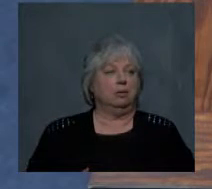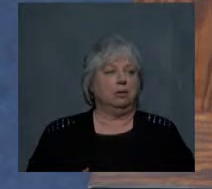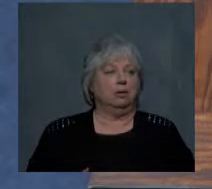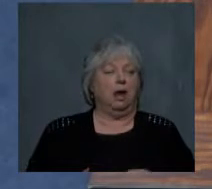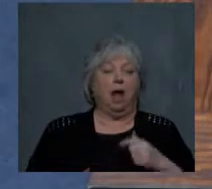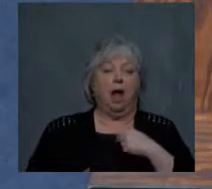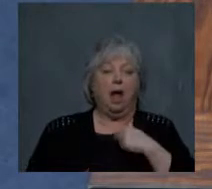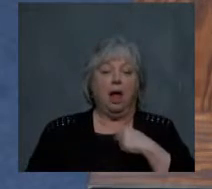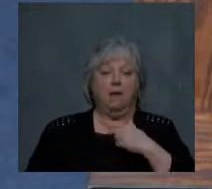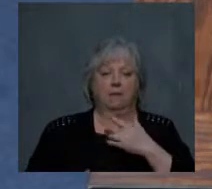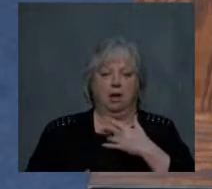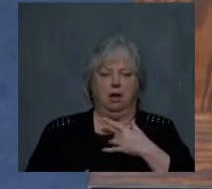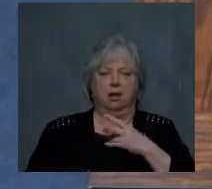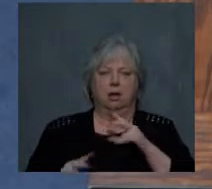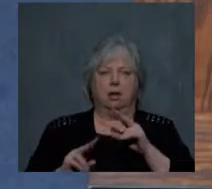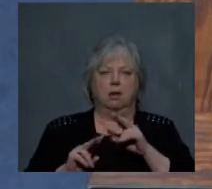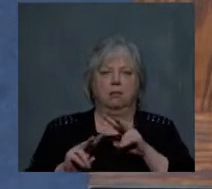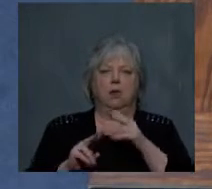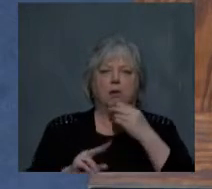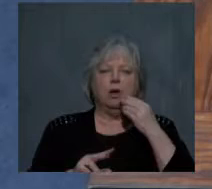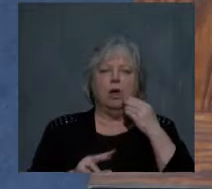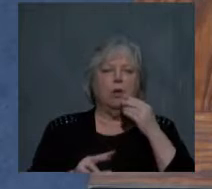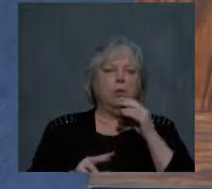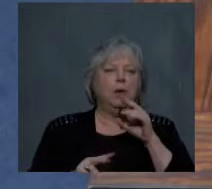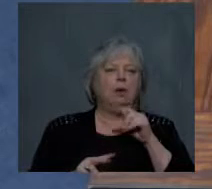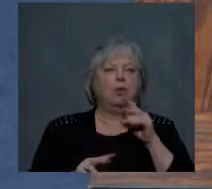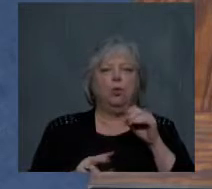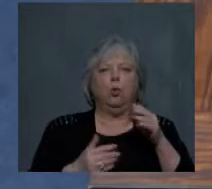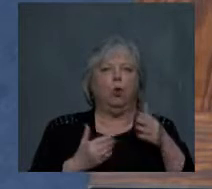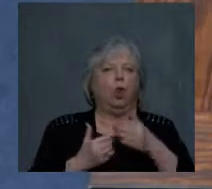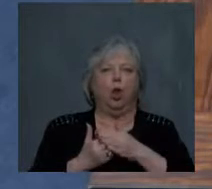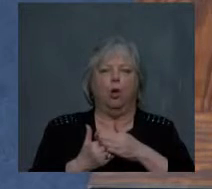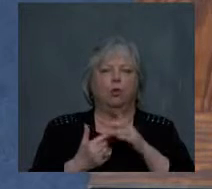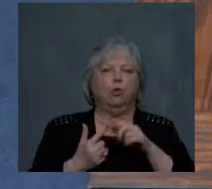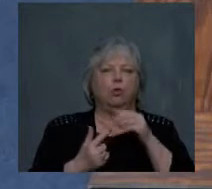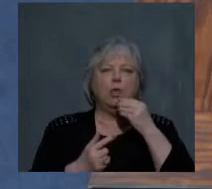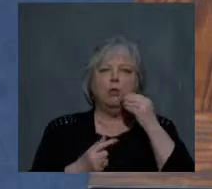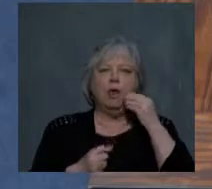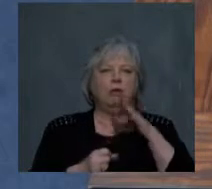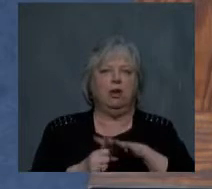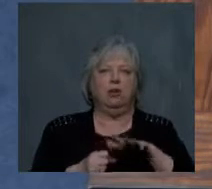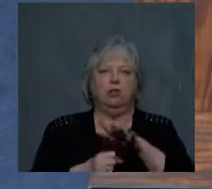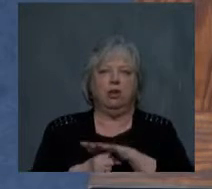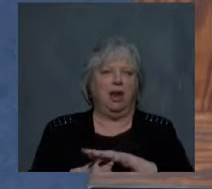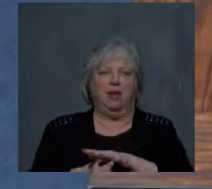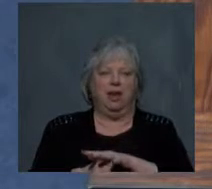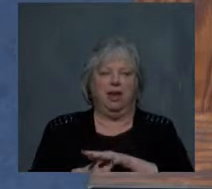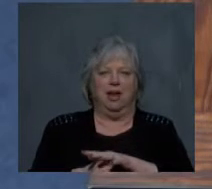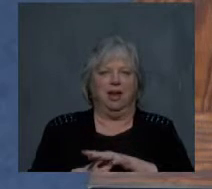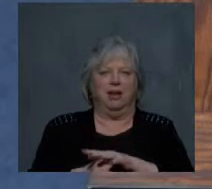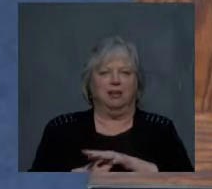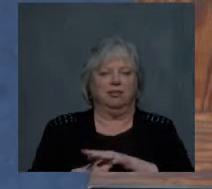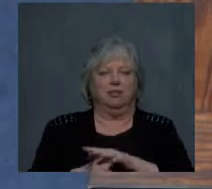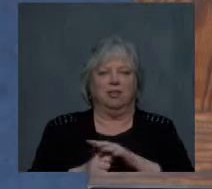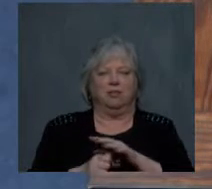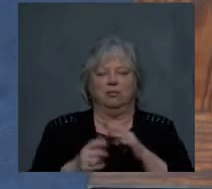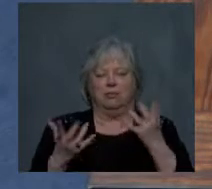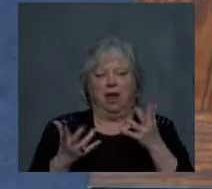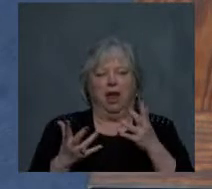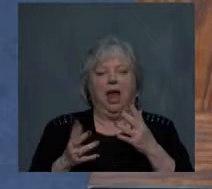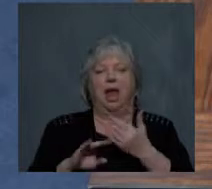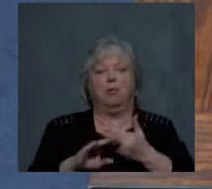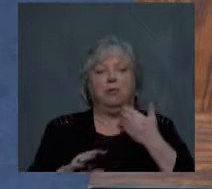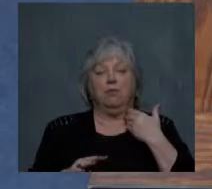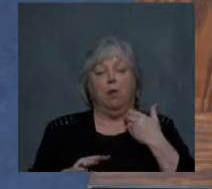I feel the funeral home is too close to the residential area in the first place, and I opposed it when